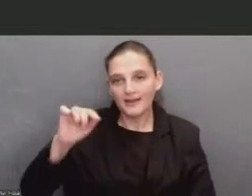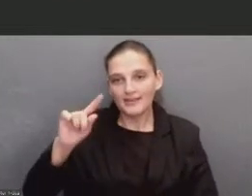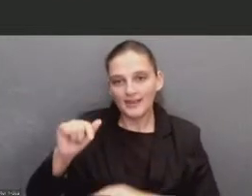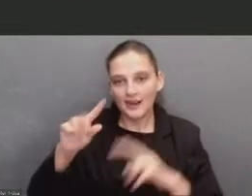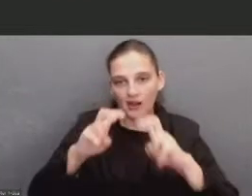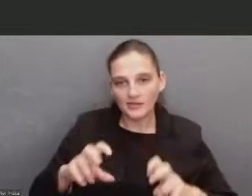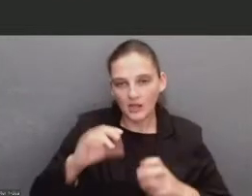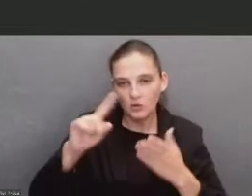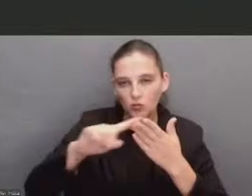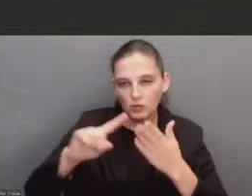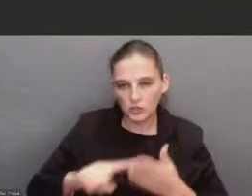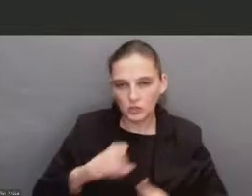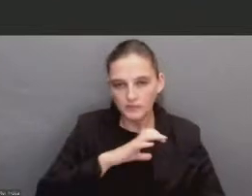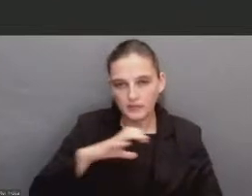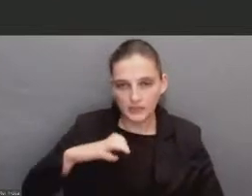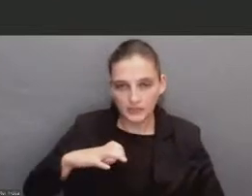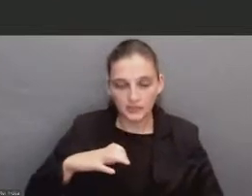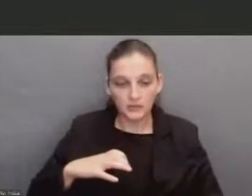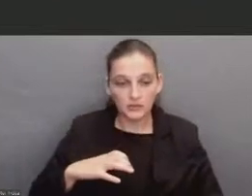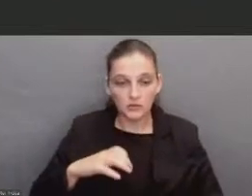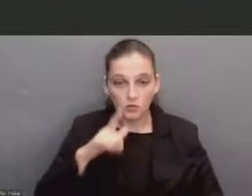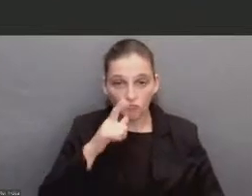Research Subcommittee. Do I have a motion?